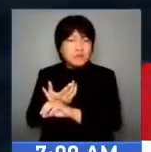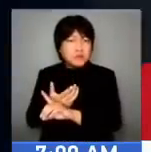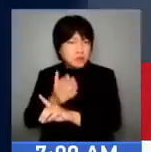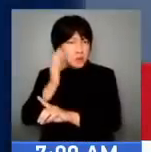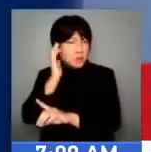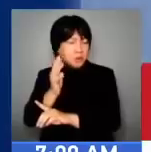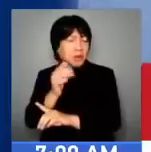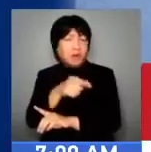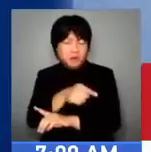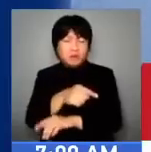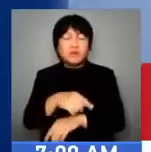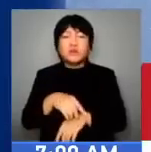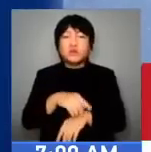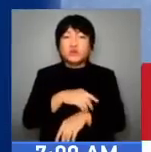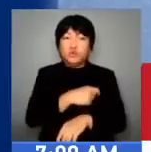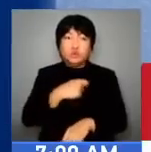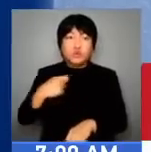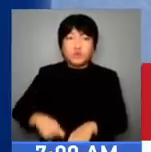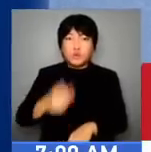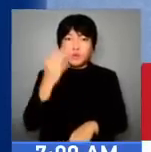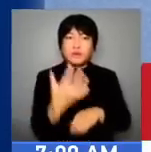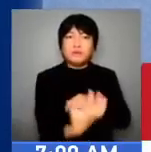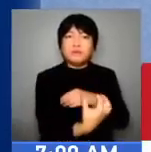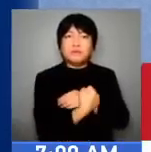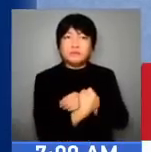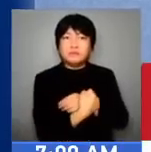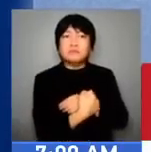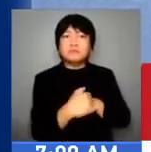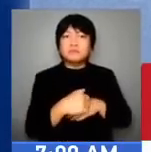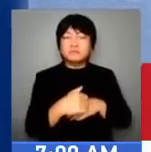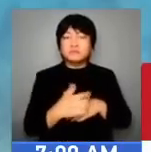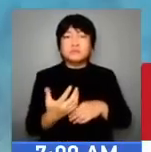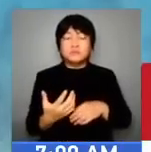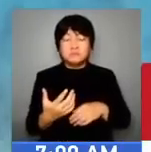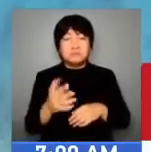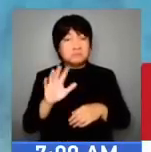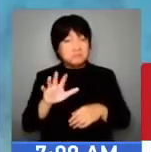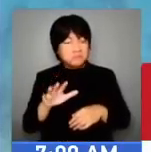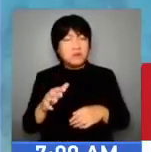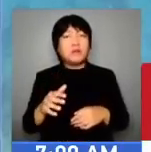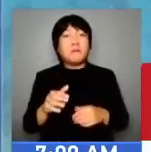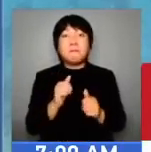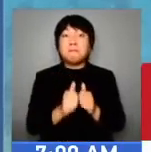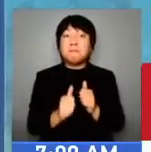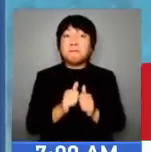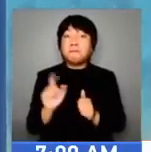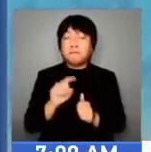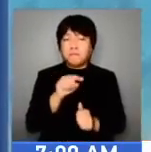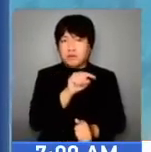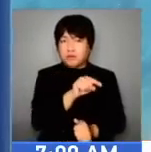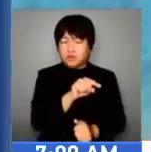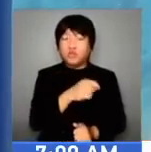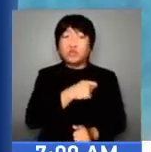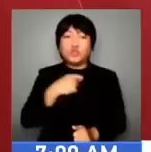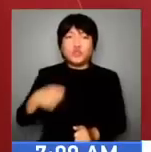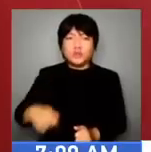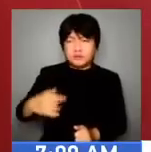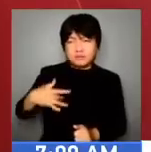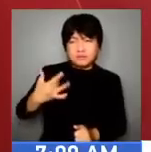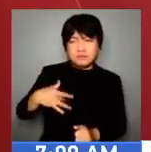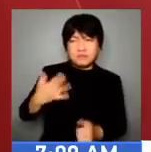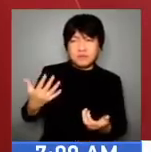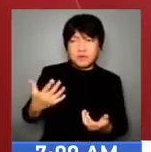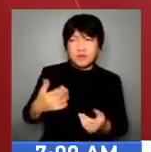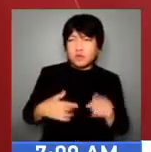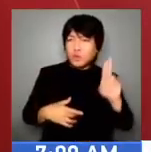Bank. Pero mas malamang aniya na nagbibigay ng mensahe ang China at sinusukat din ang reaksyon ng US. I